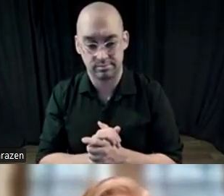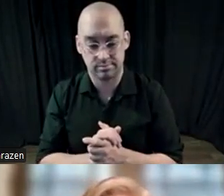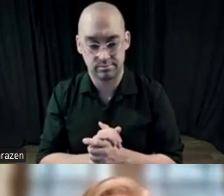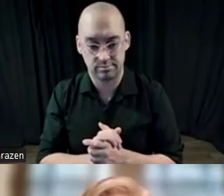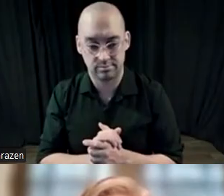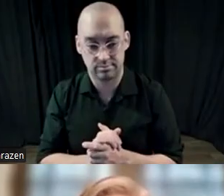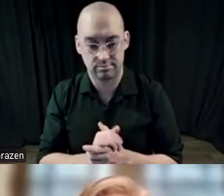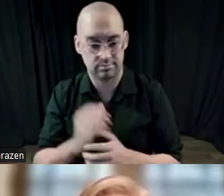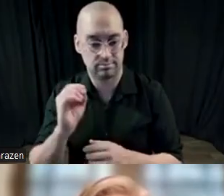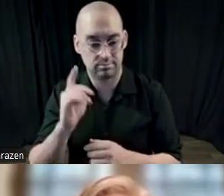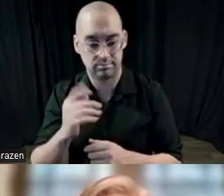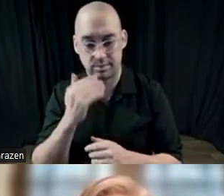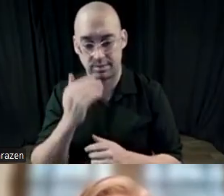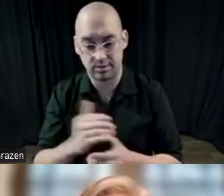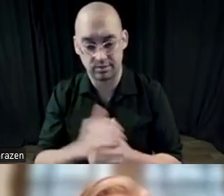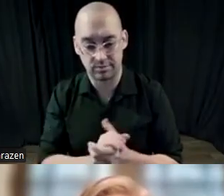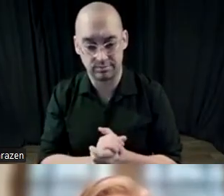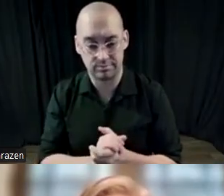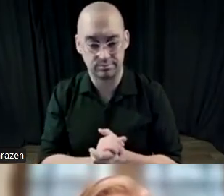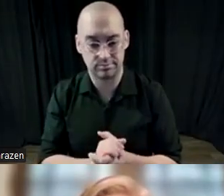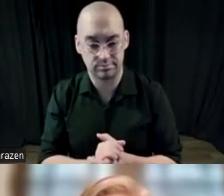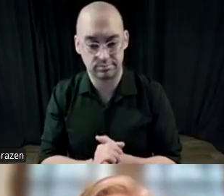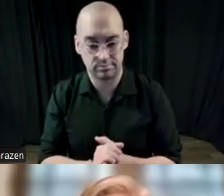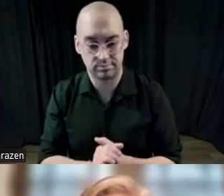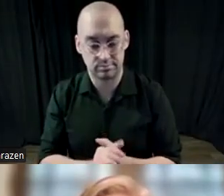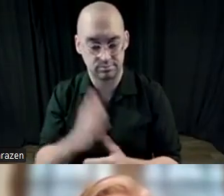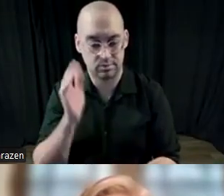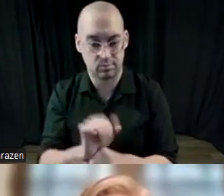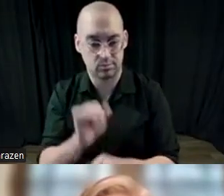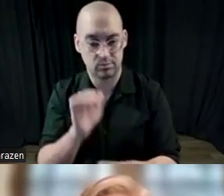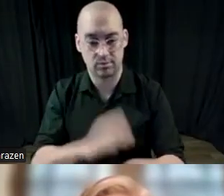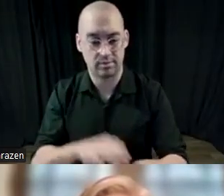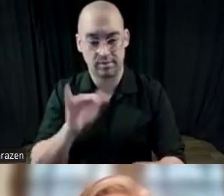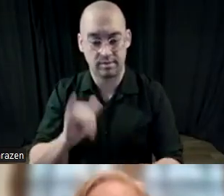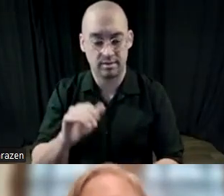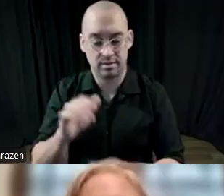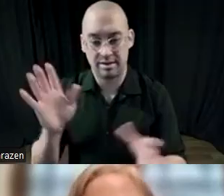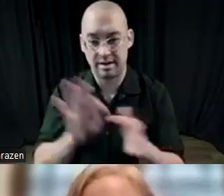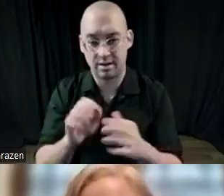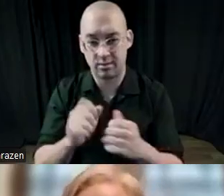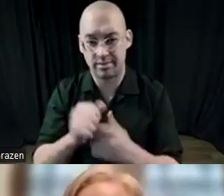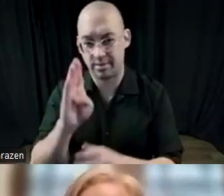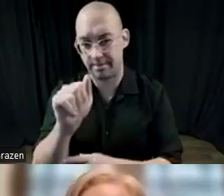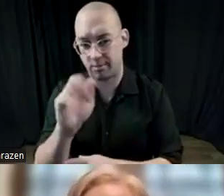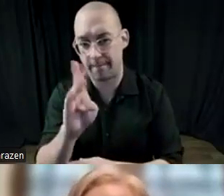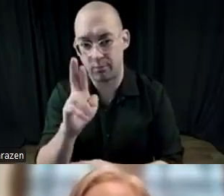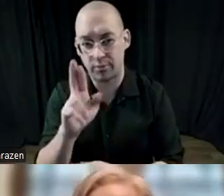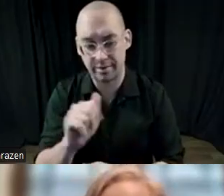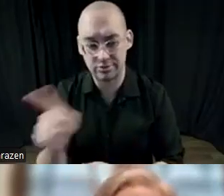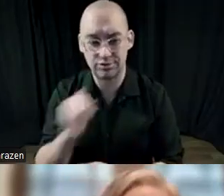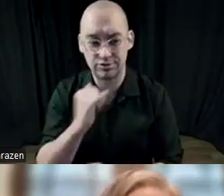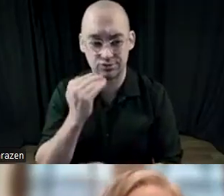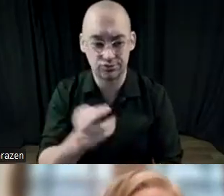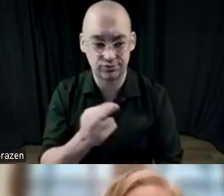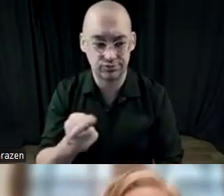Okay, thank you. I'll work on that. Connect with Barbara. She's always a good resource of what are the opportunities. All